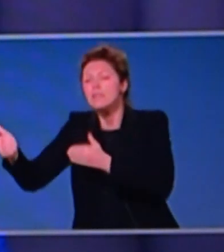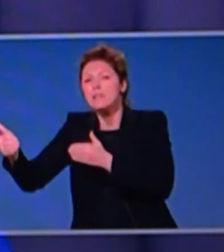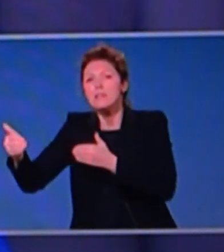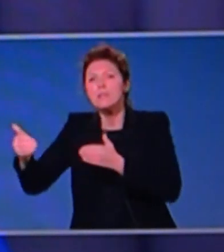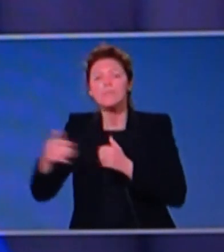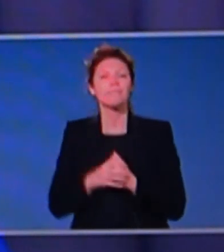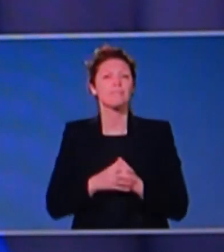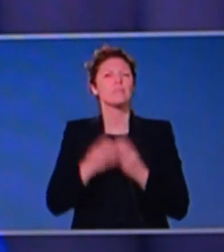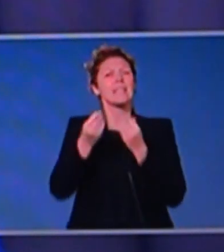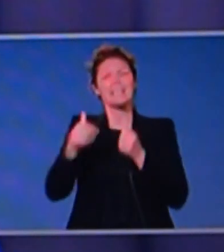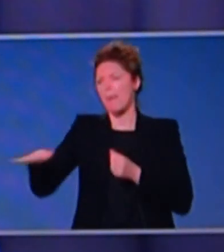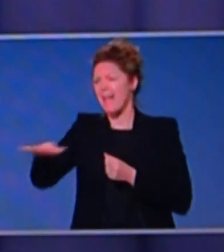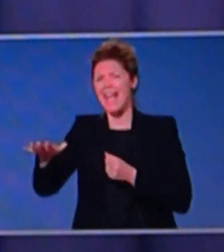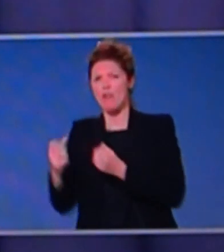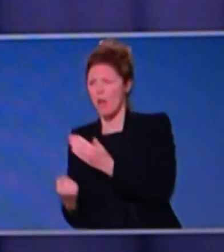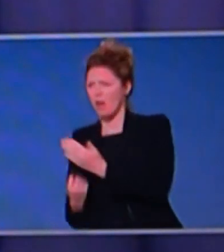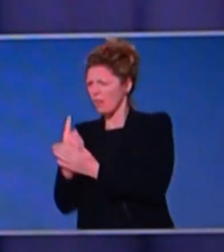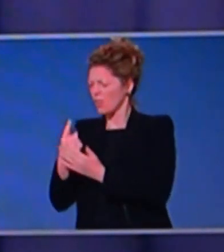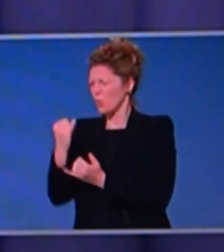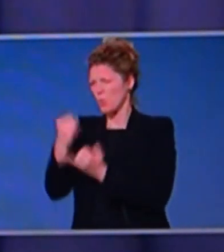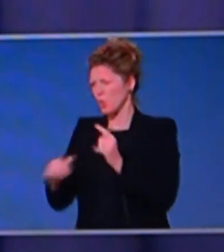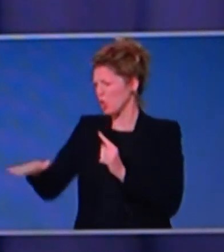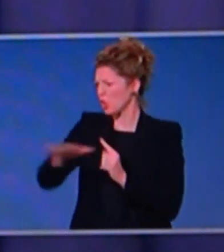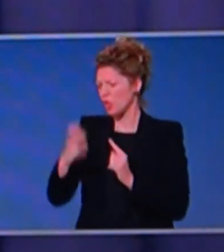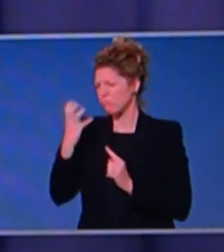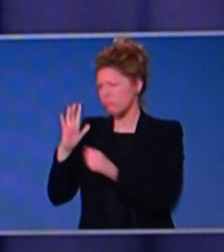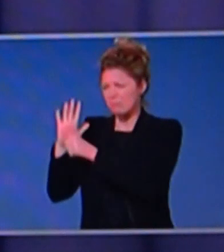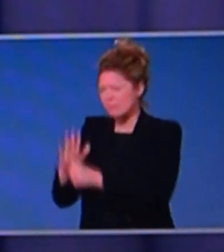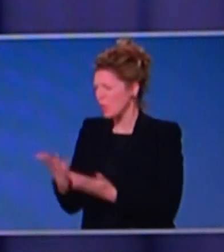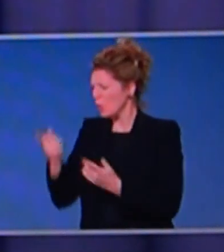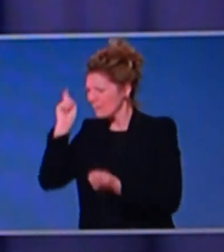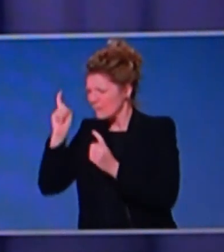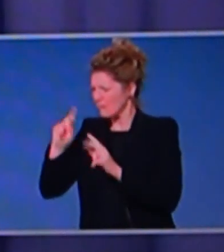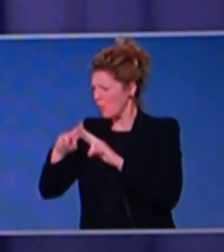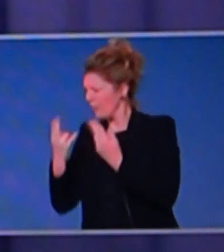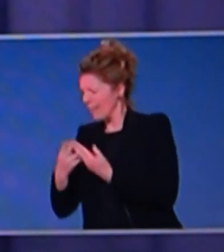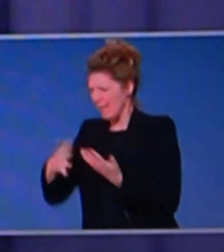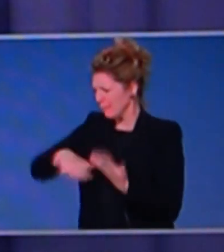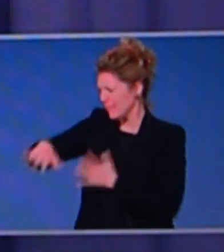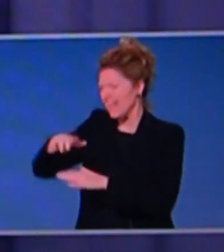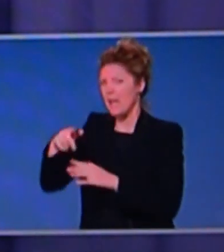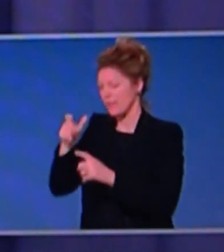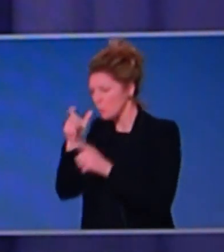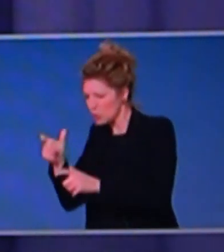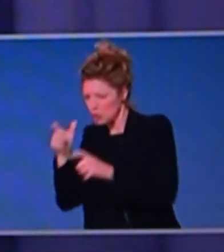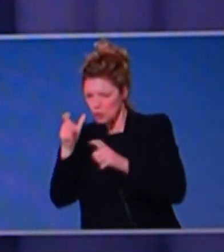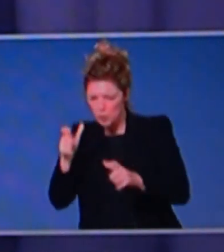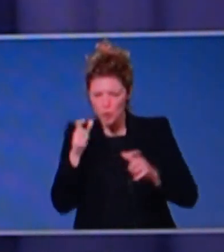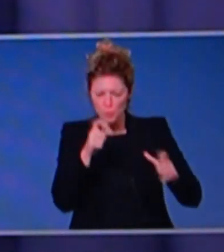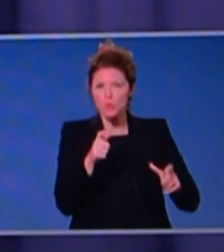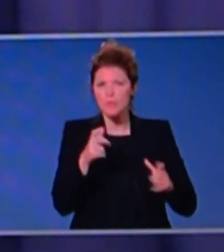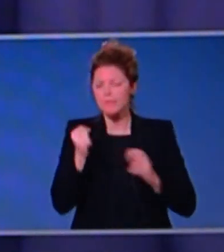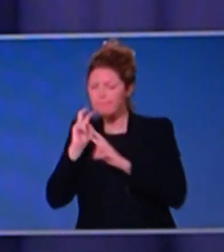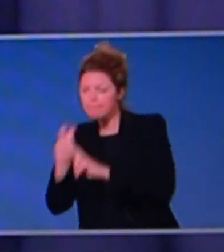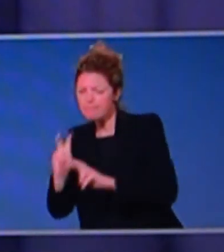or hotspots, and we will look at what is needed for longer-term recovery. And that is a plan which I understand from the Prime Minister he's